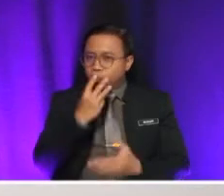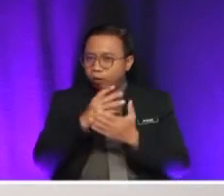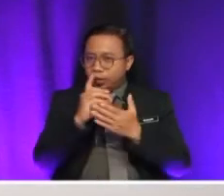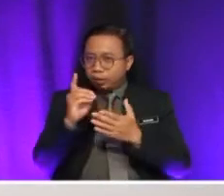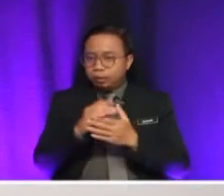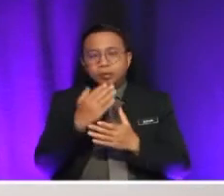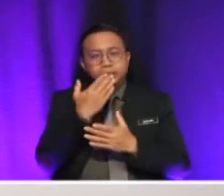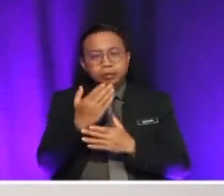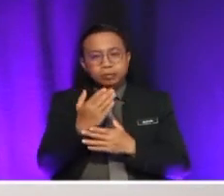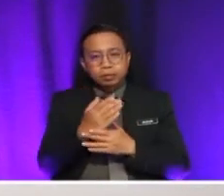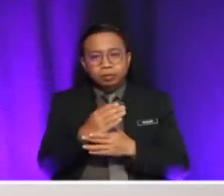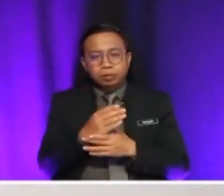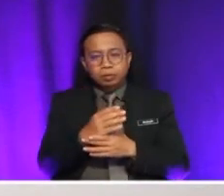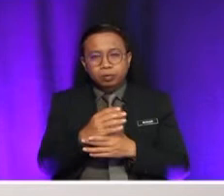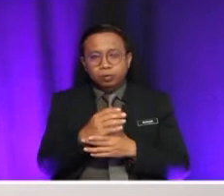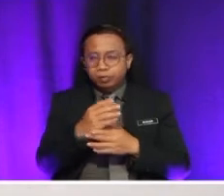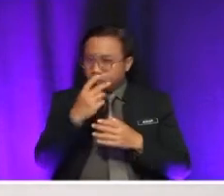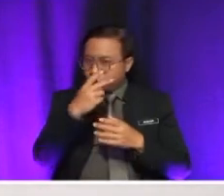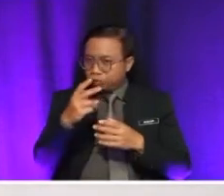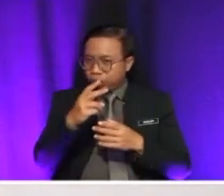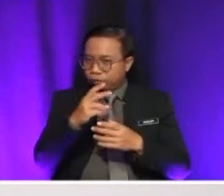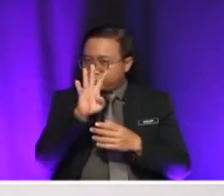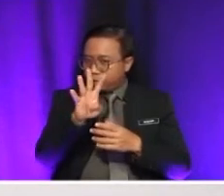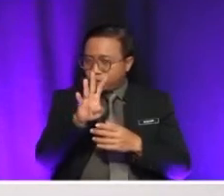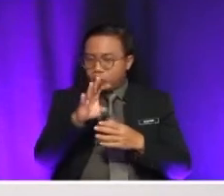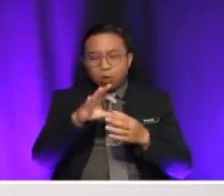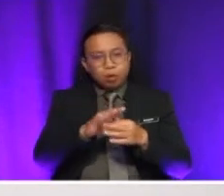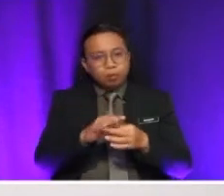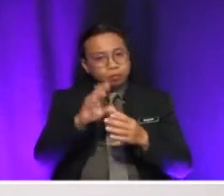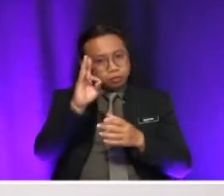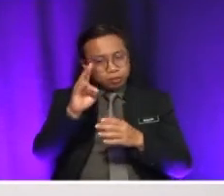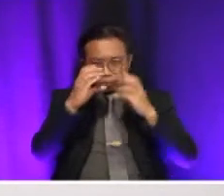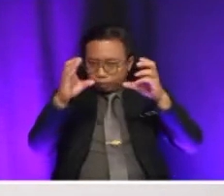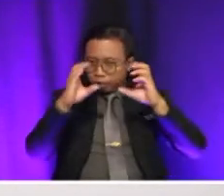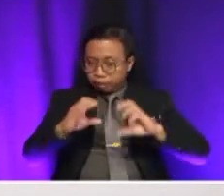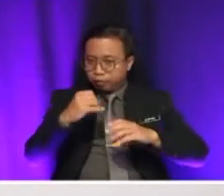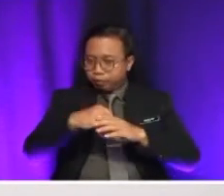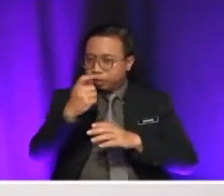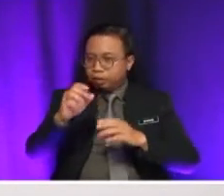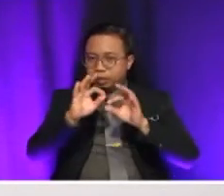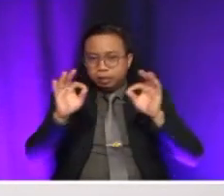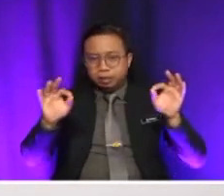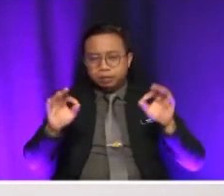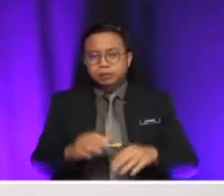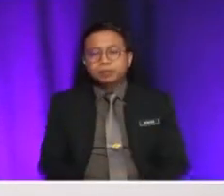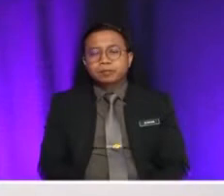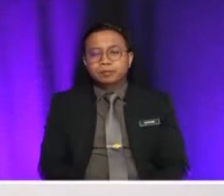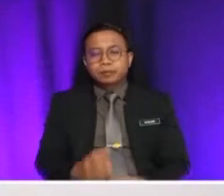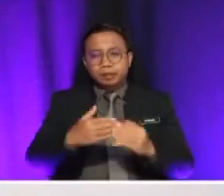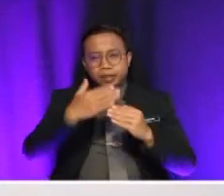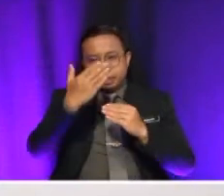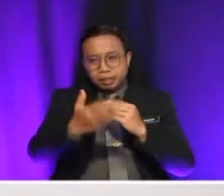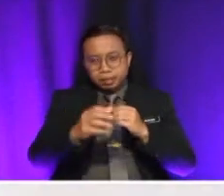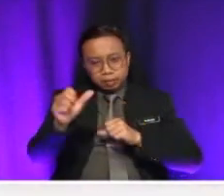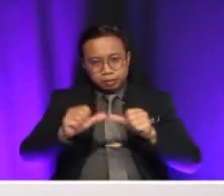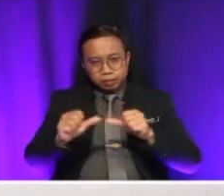Okay, thank you, Vashini. Okay, now, so we have explored 4 out of the 7 paragraphs given in the text. All right, so we have the next activity